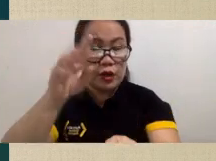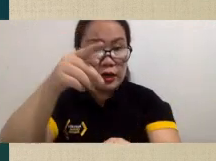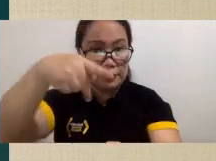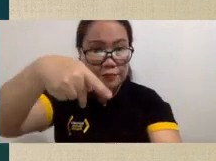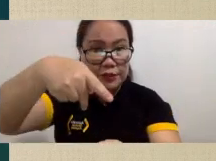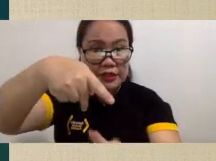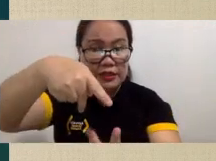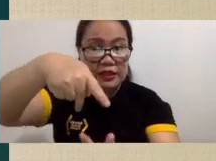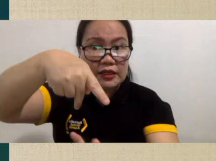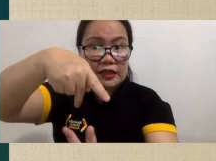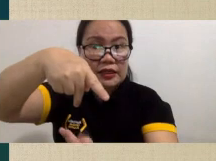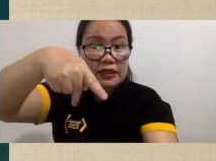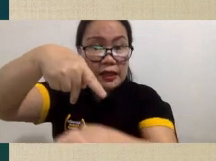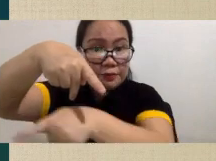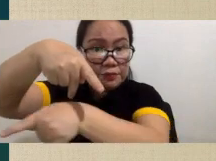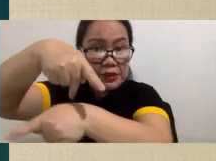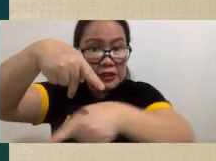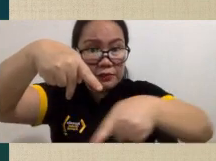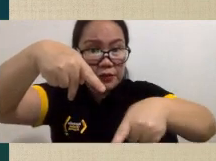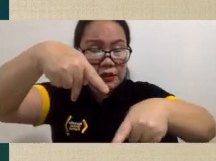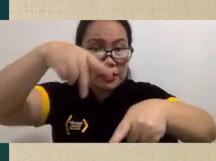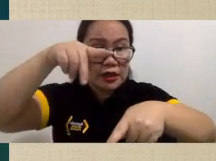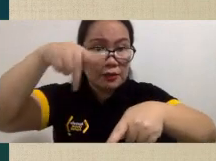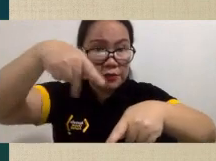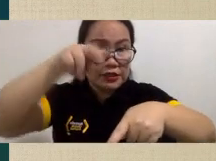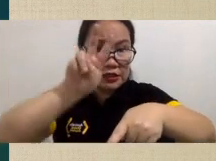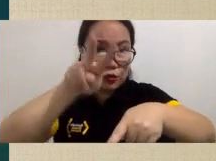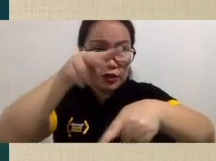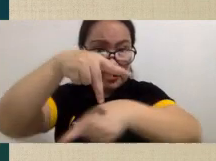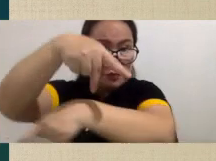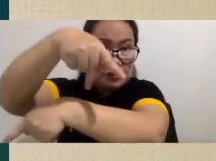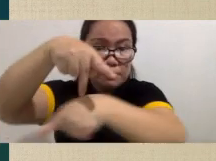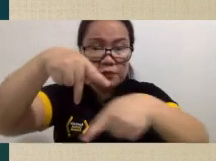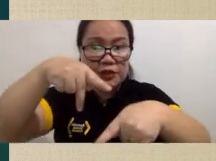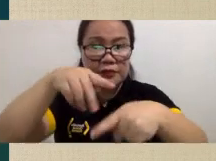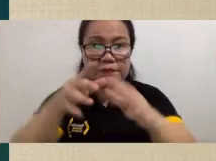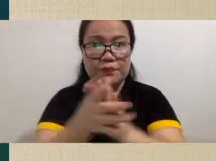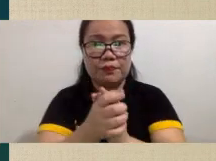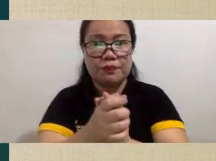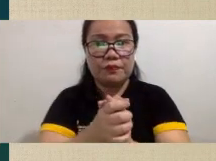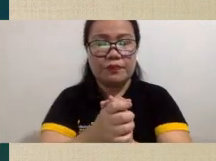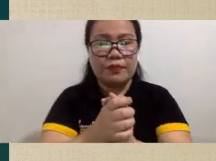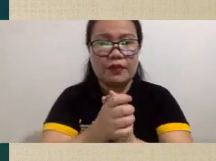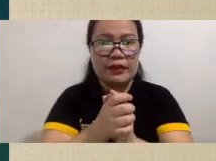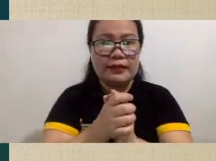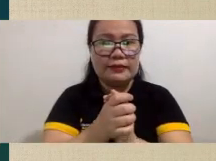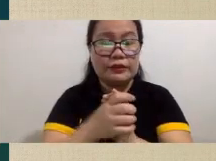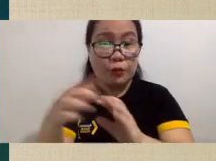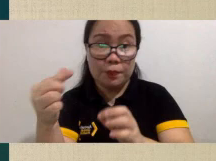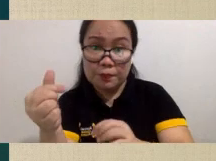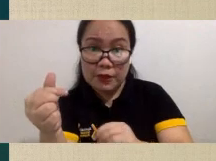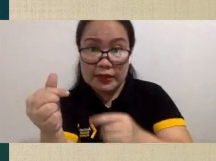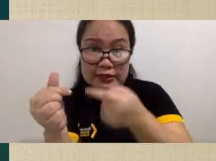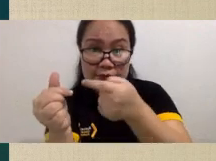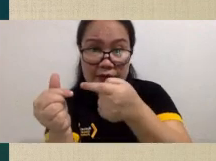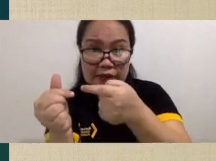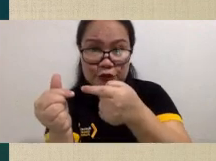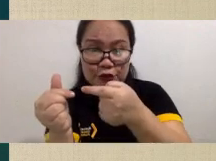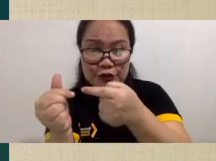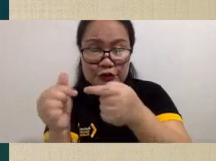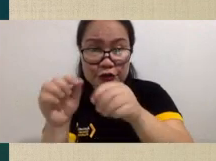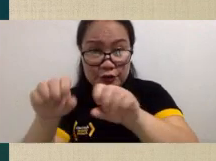siyang i-factor. Okay? And then, punta tayo sa susunod. 4 squared is 4 times 4, that is